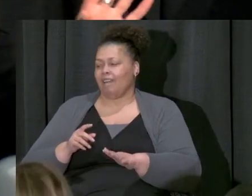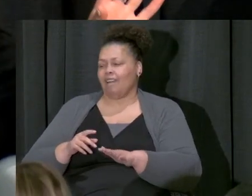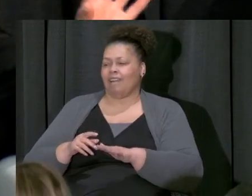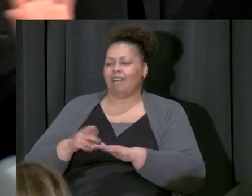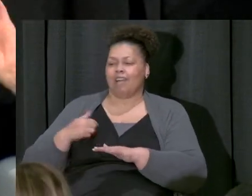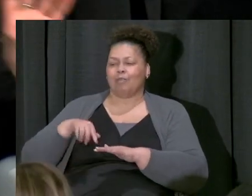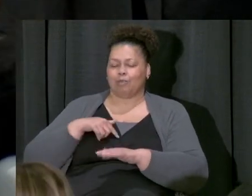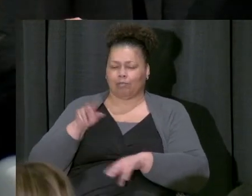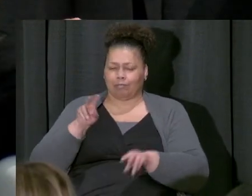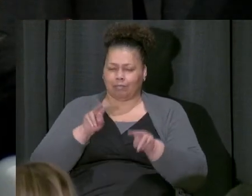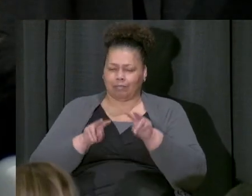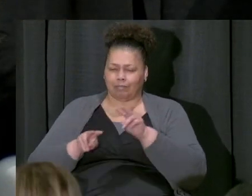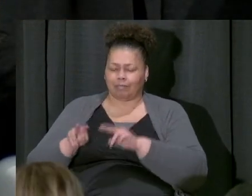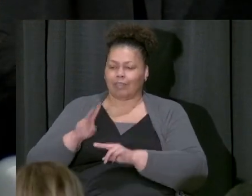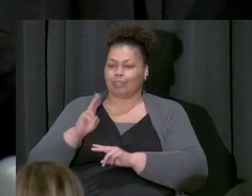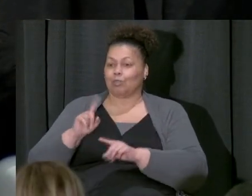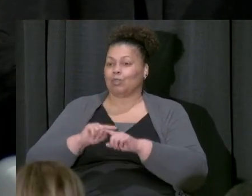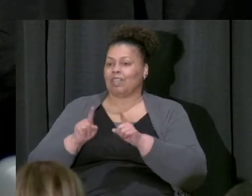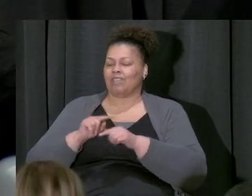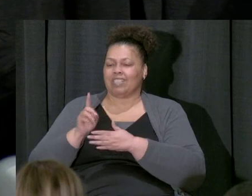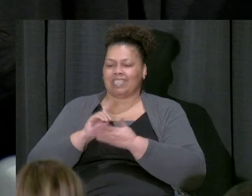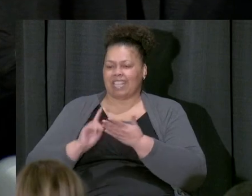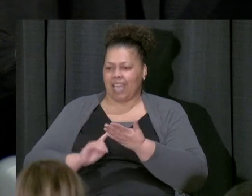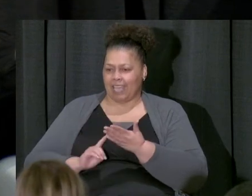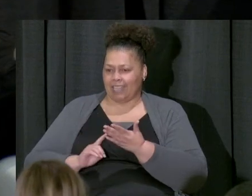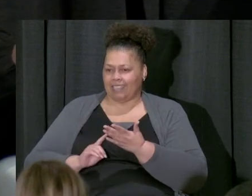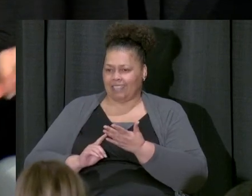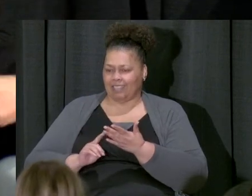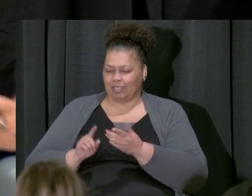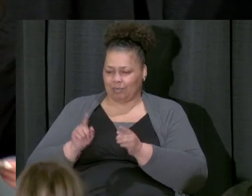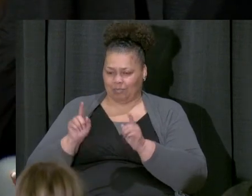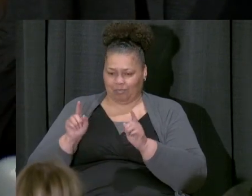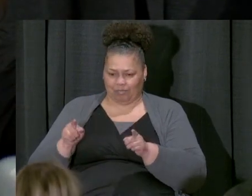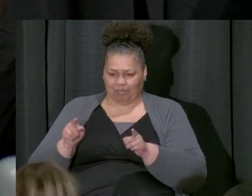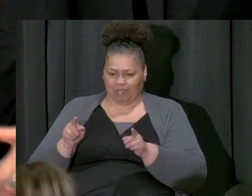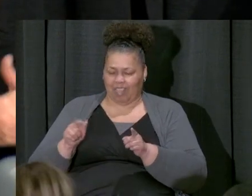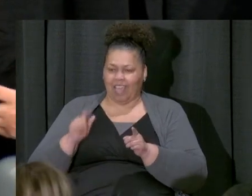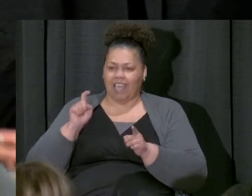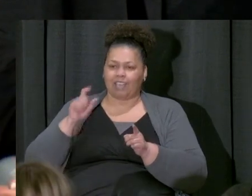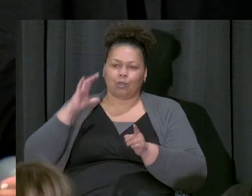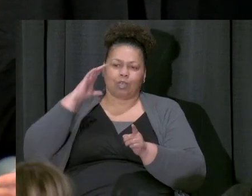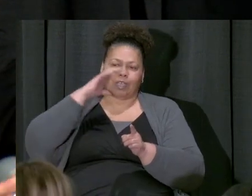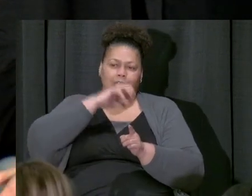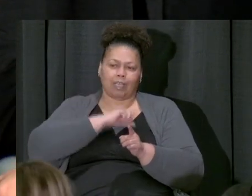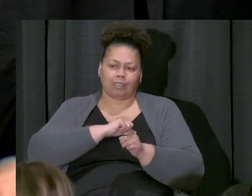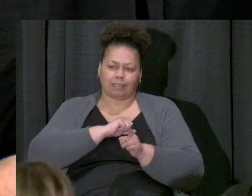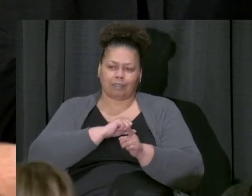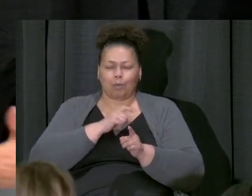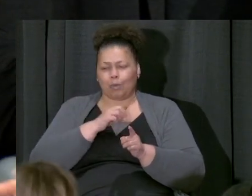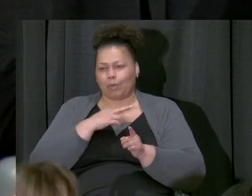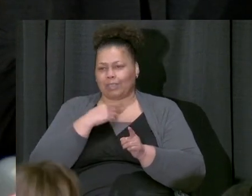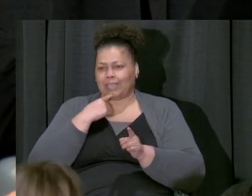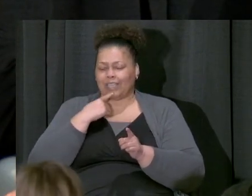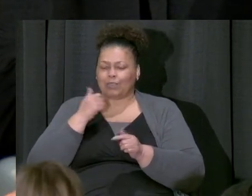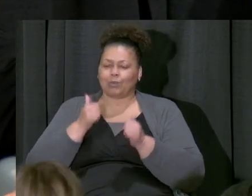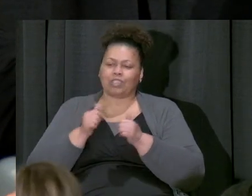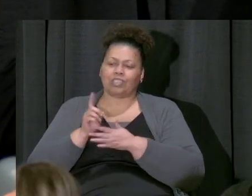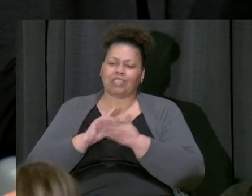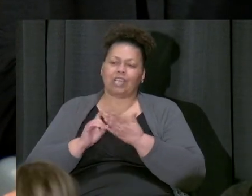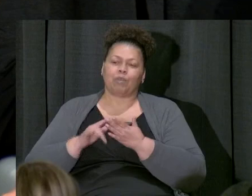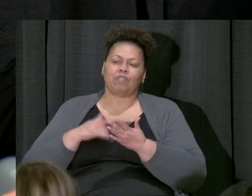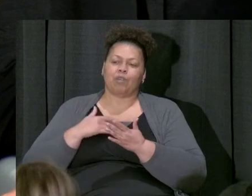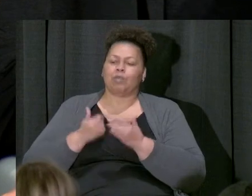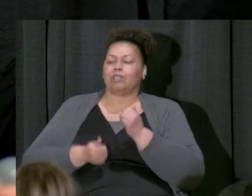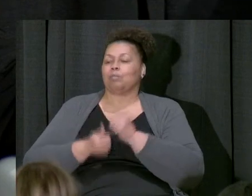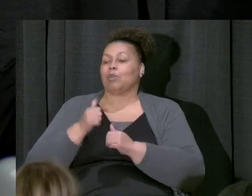were looking at two different designs, and we had to guess, we had to say which design we thought was the